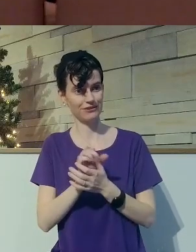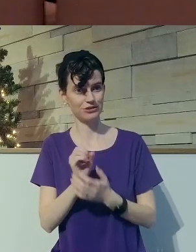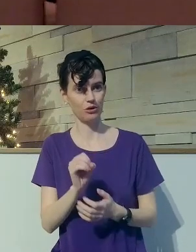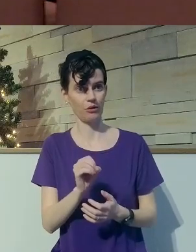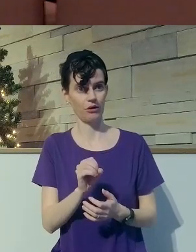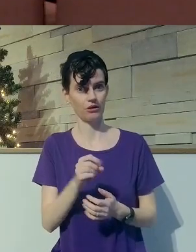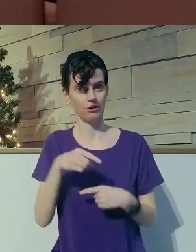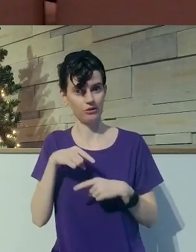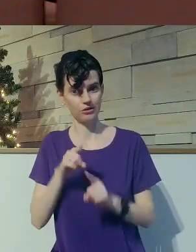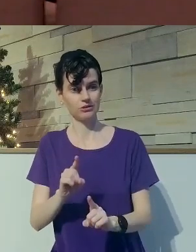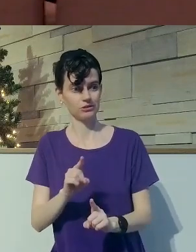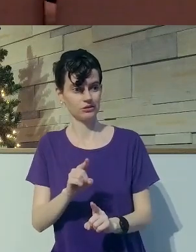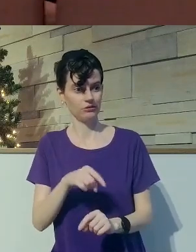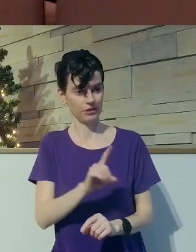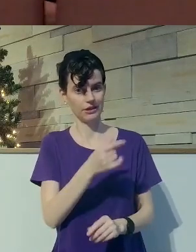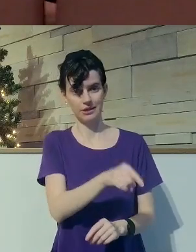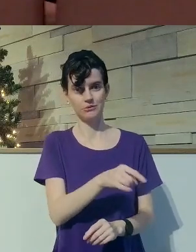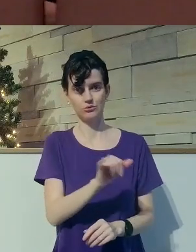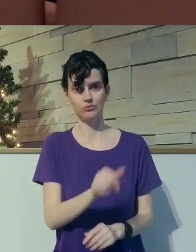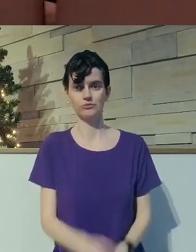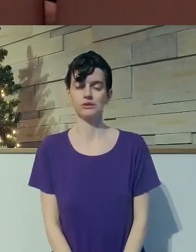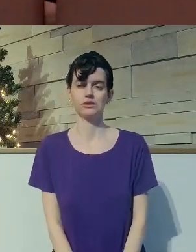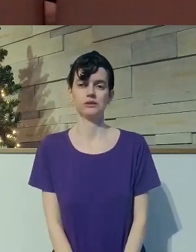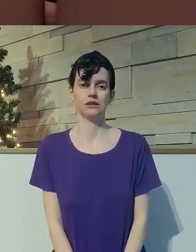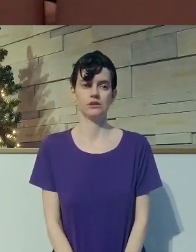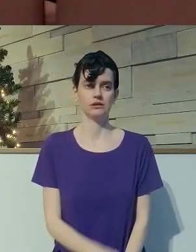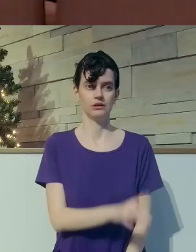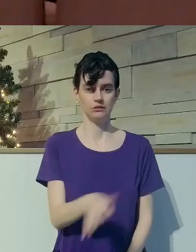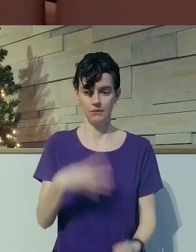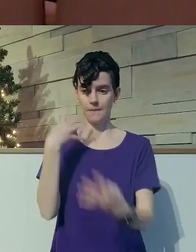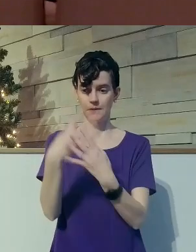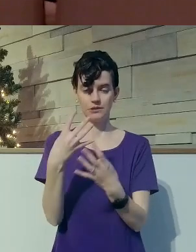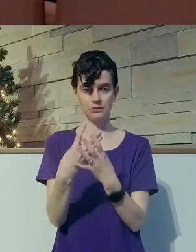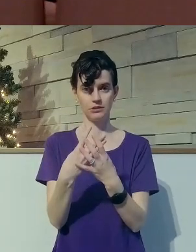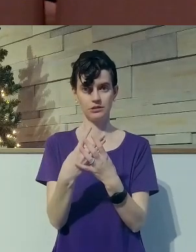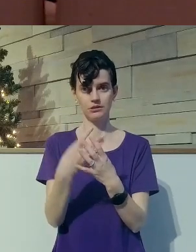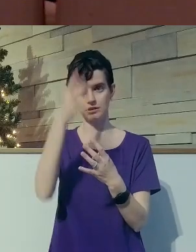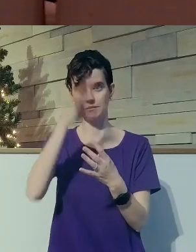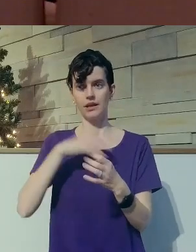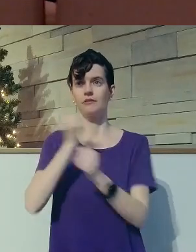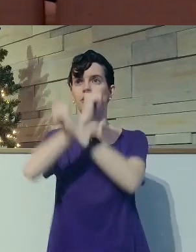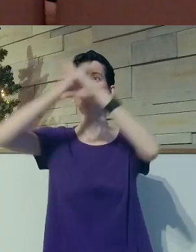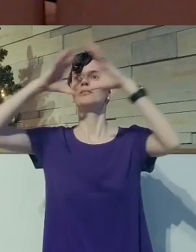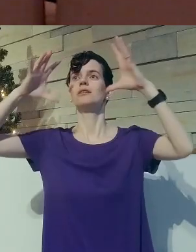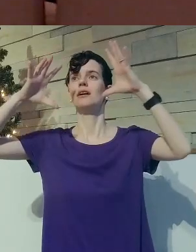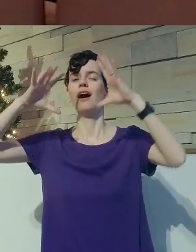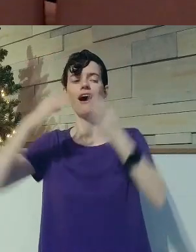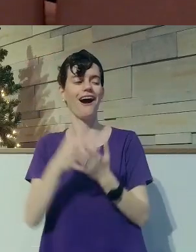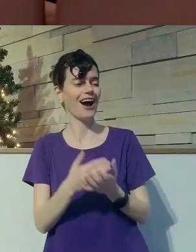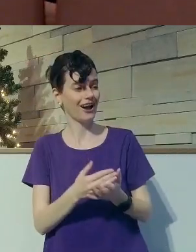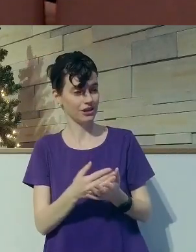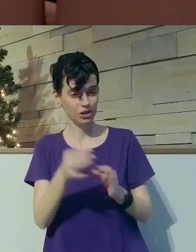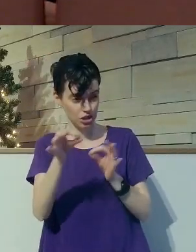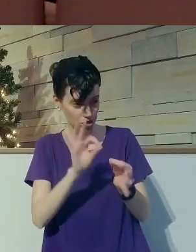been offended by Potiphar and his wife now. And then once he's in prison, some guys have a dream, and a cupbearer says, hey, interpret